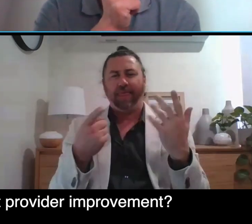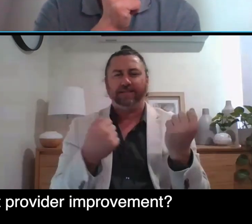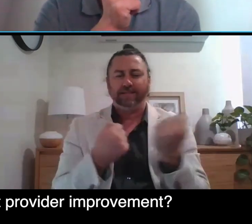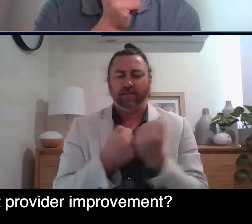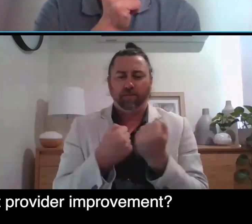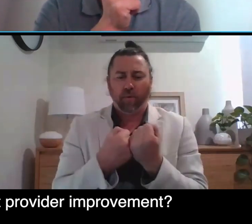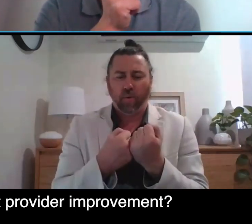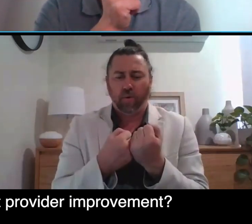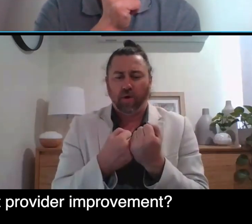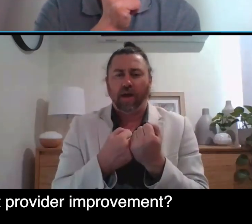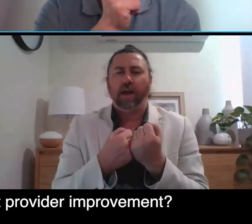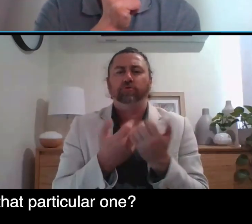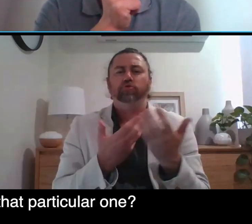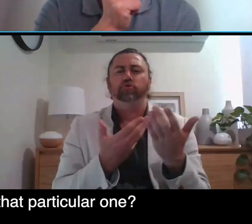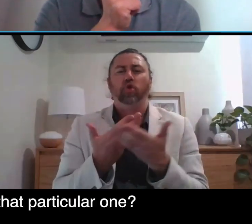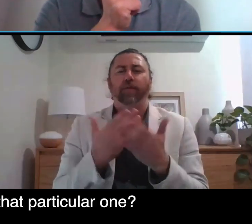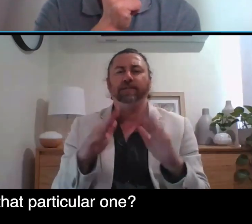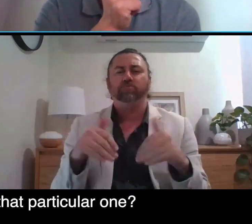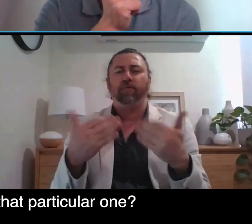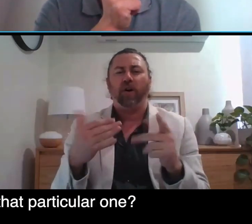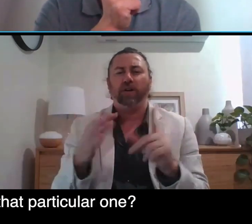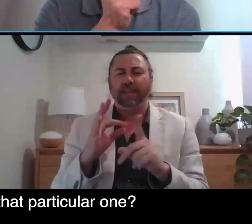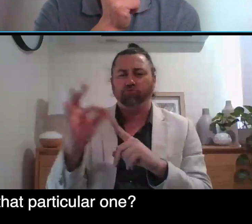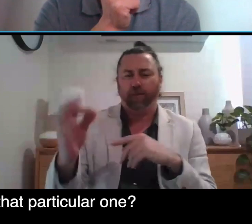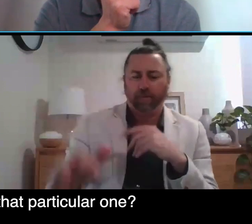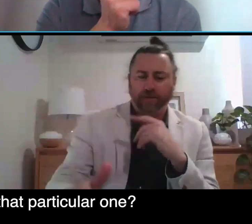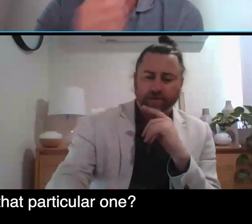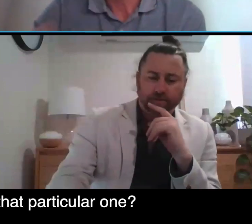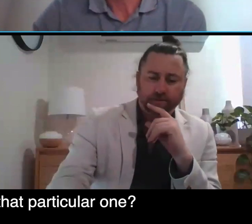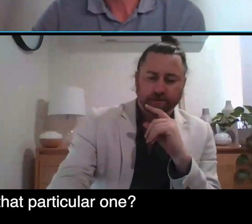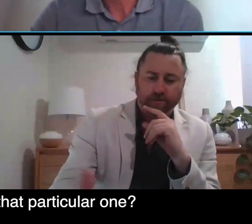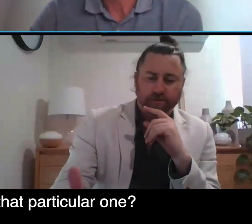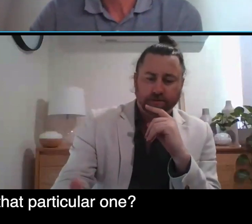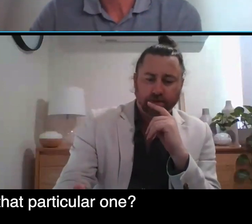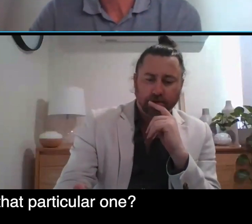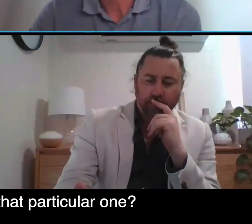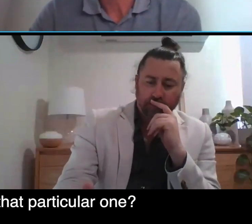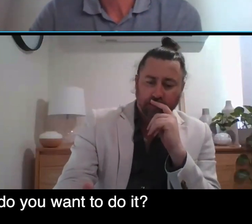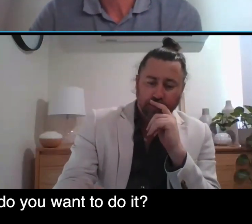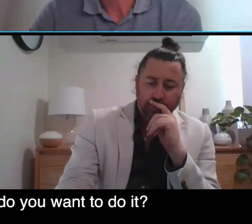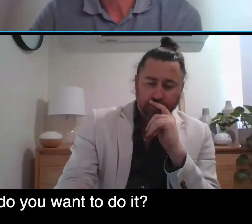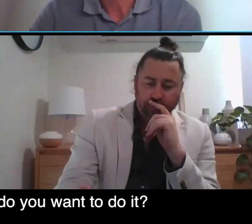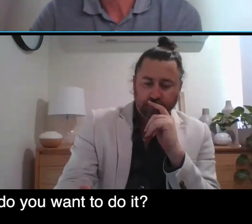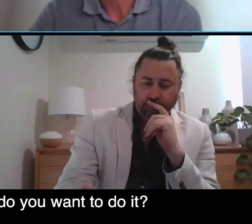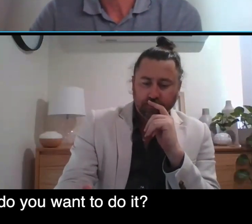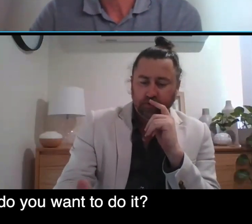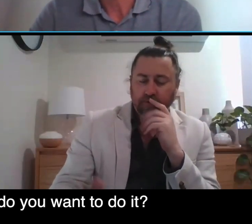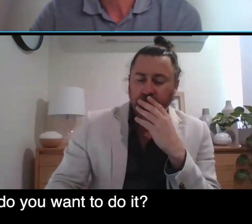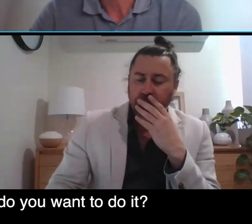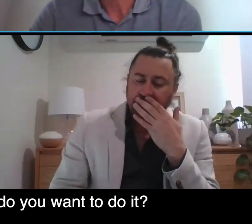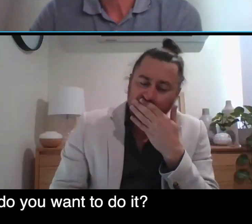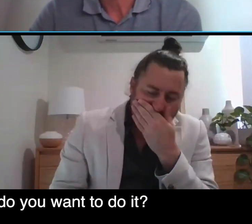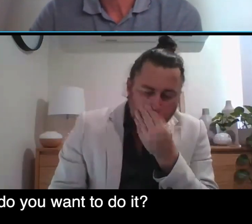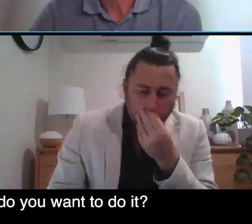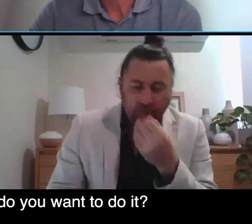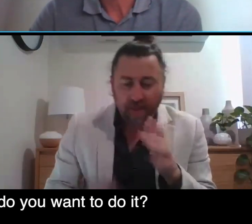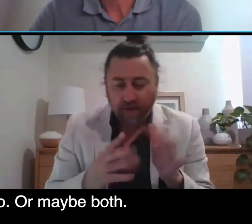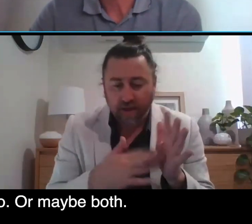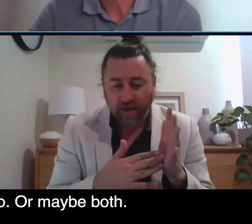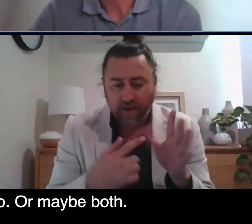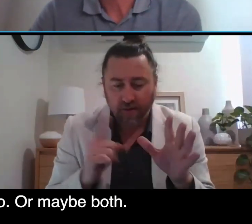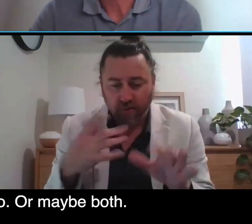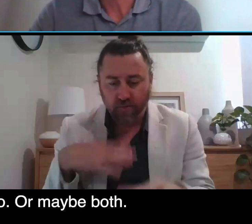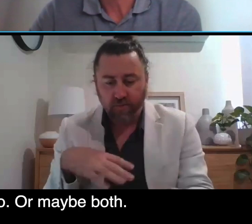provider improvement? Emma, did you want to answer that particular one? Do you want me to have a go, or do you want to do